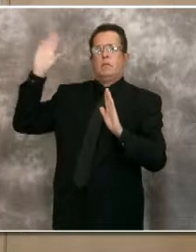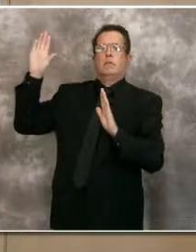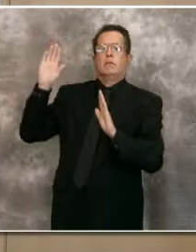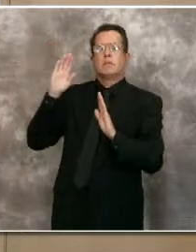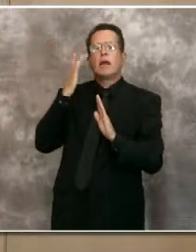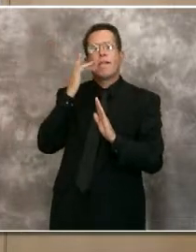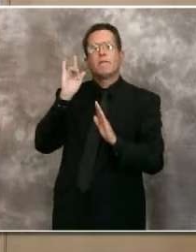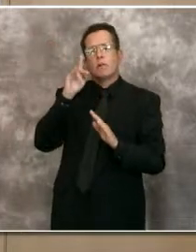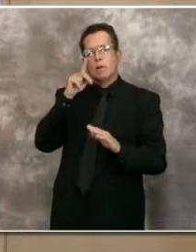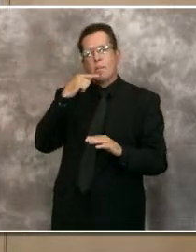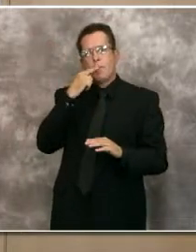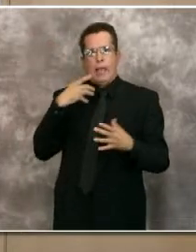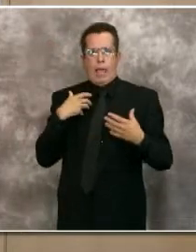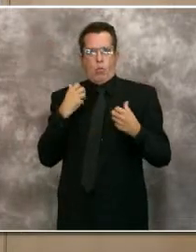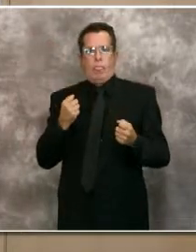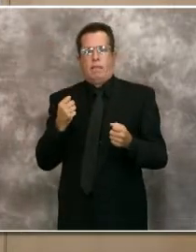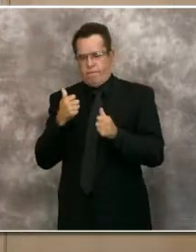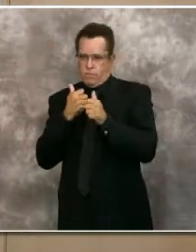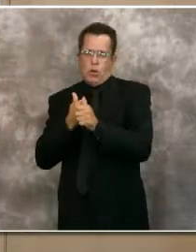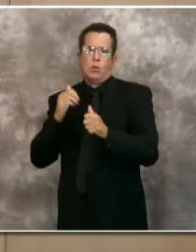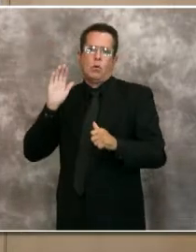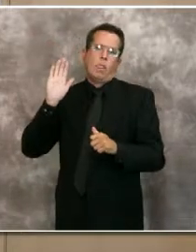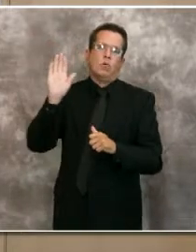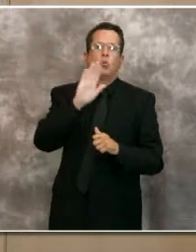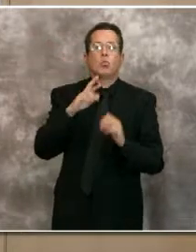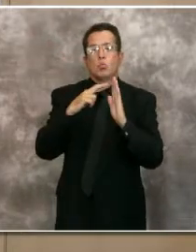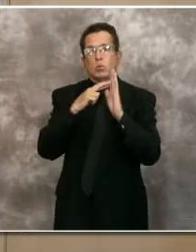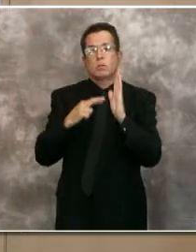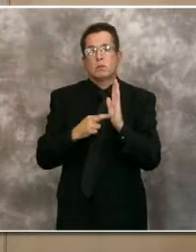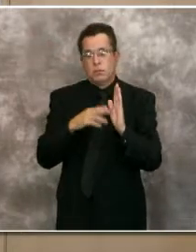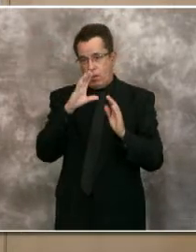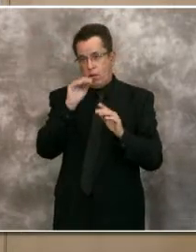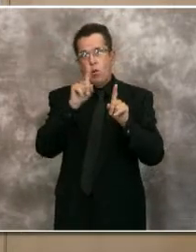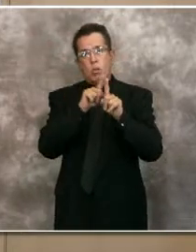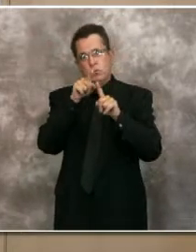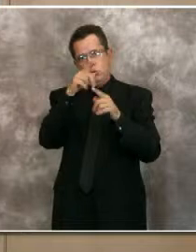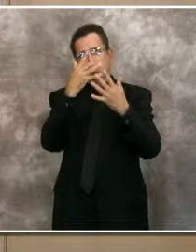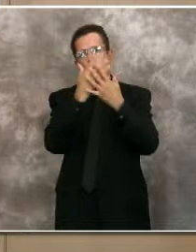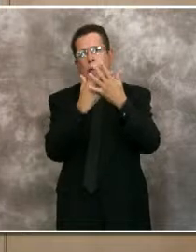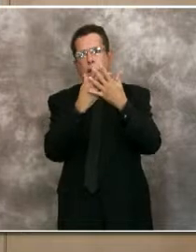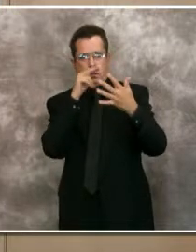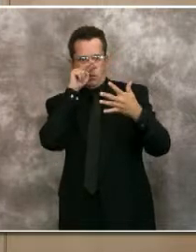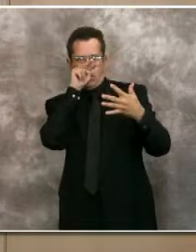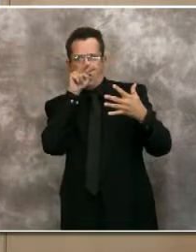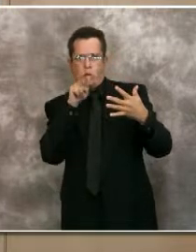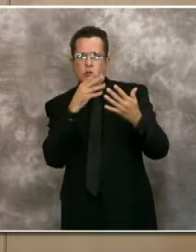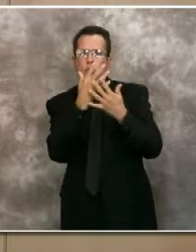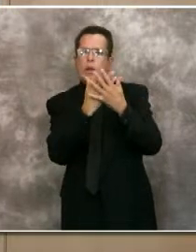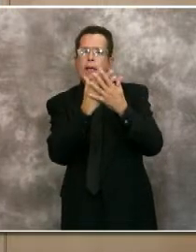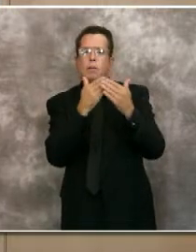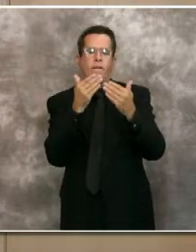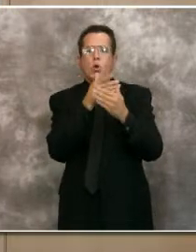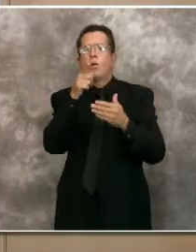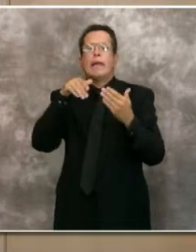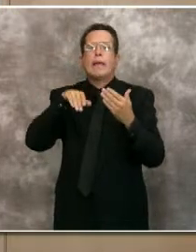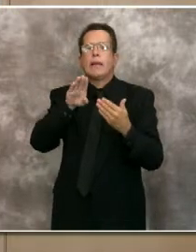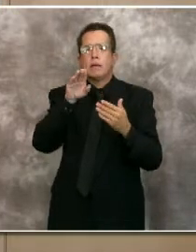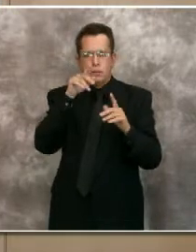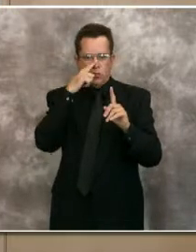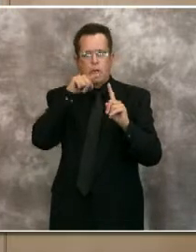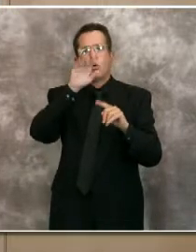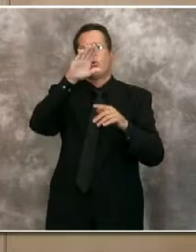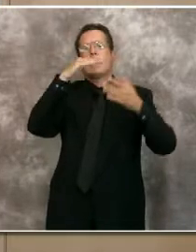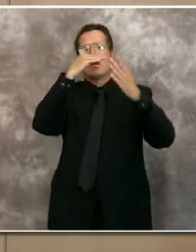California Department of Public Health, to conduct screenings, which would include temperature as well as